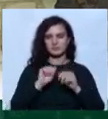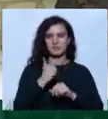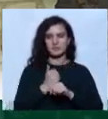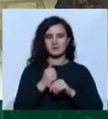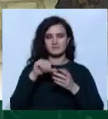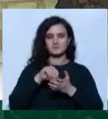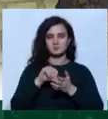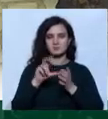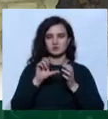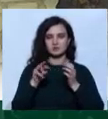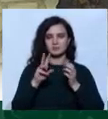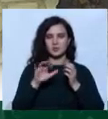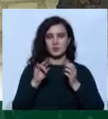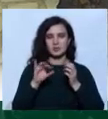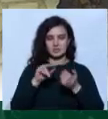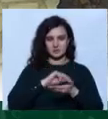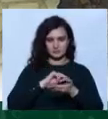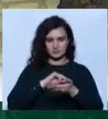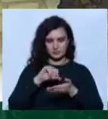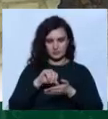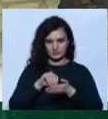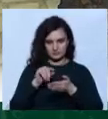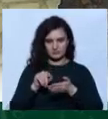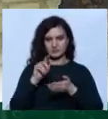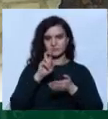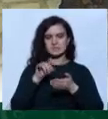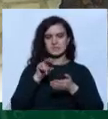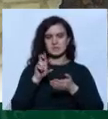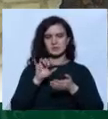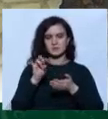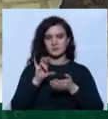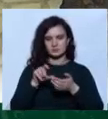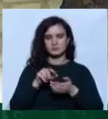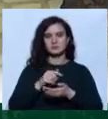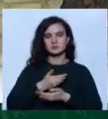character Jim Hawkins works, a man named Billy Bones,